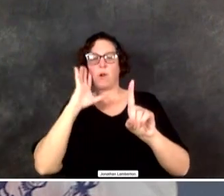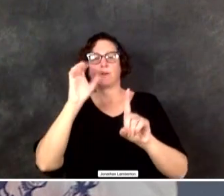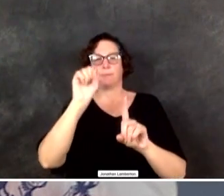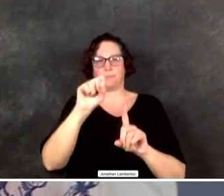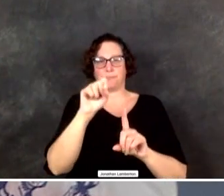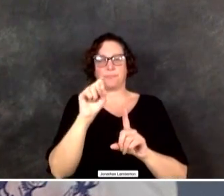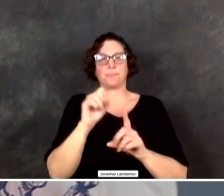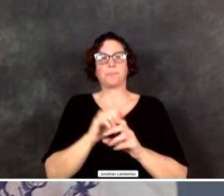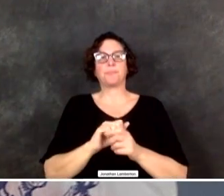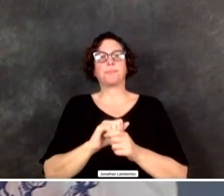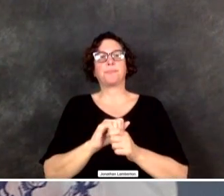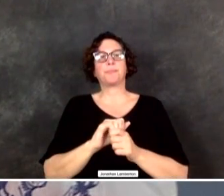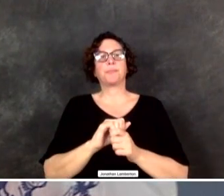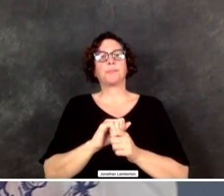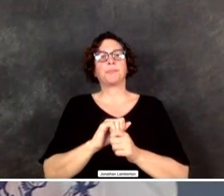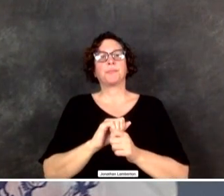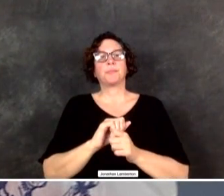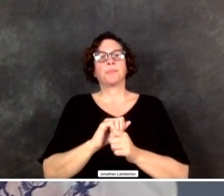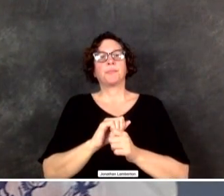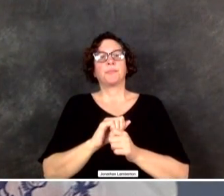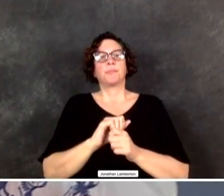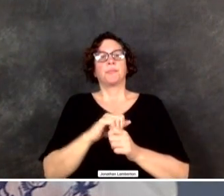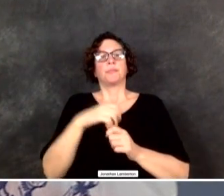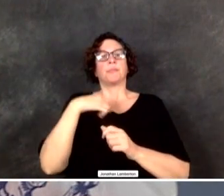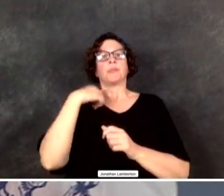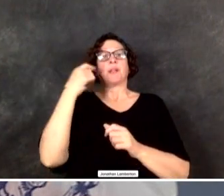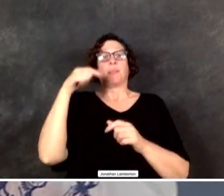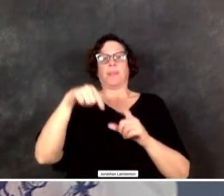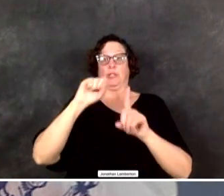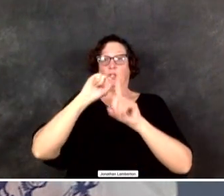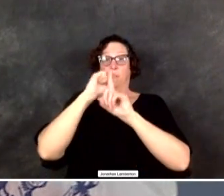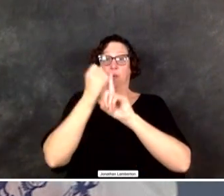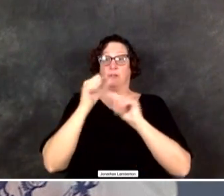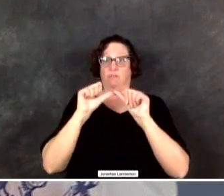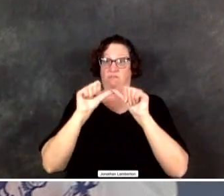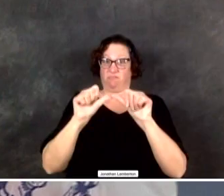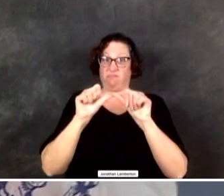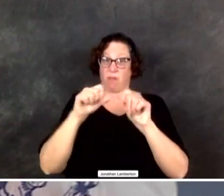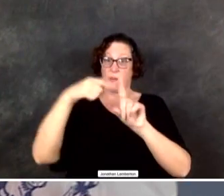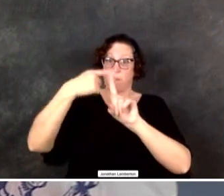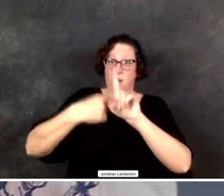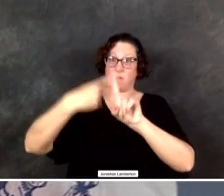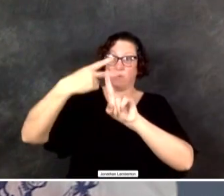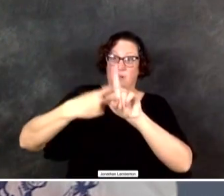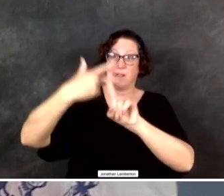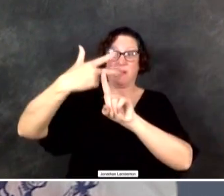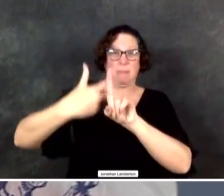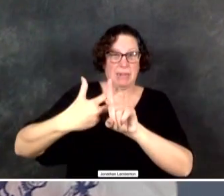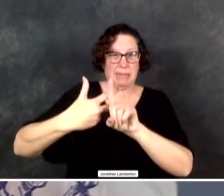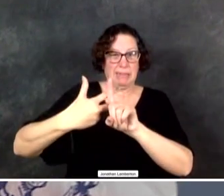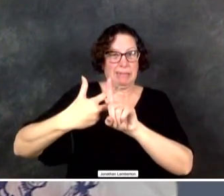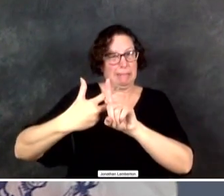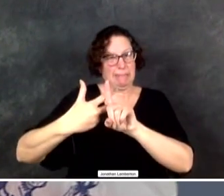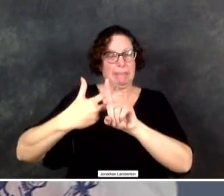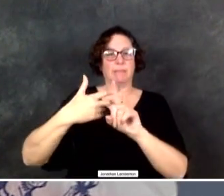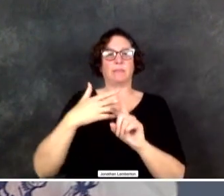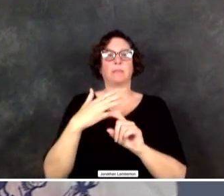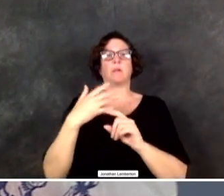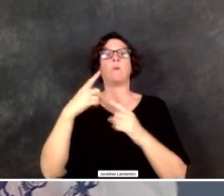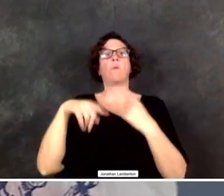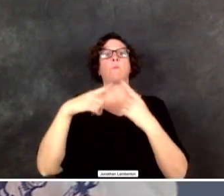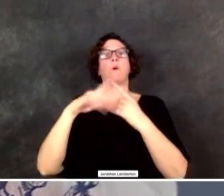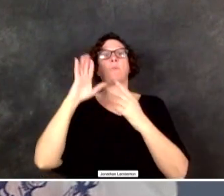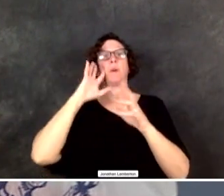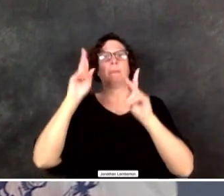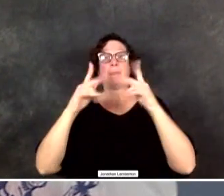this is something that could go on for months before. Think about it. I mean, when are people going to have normal incomes again?